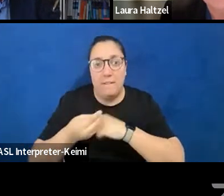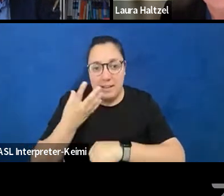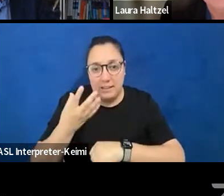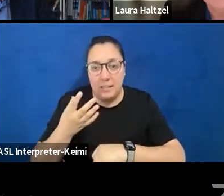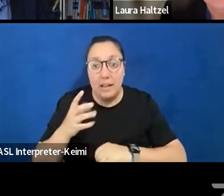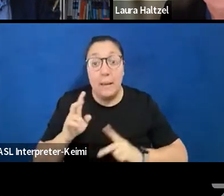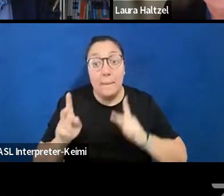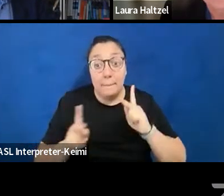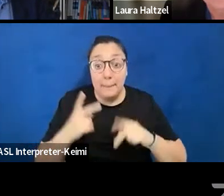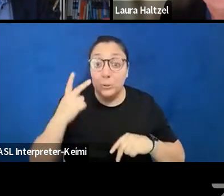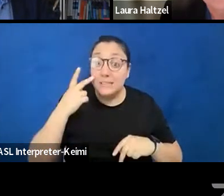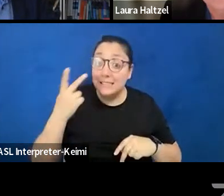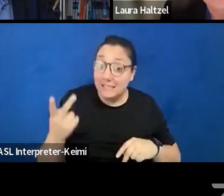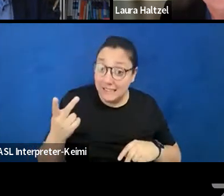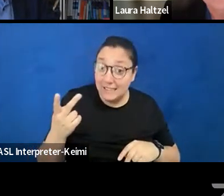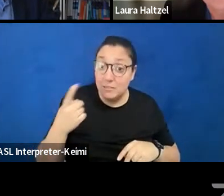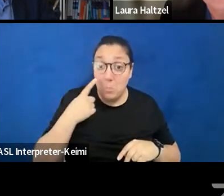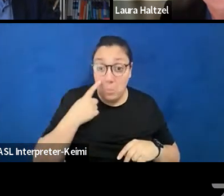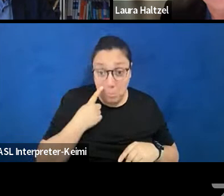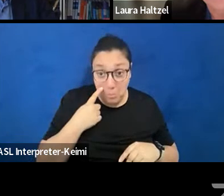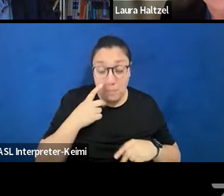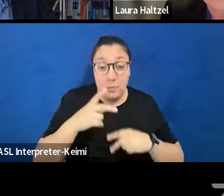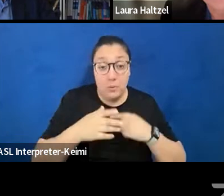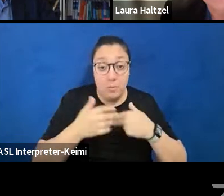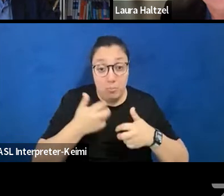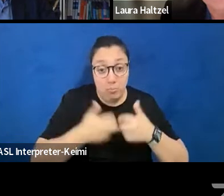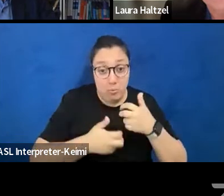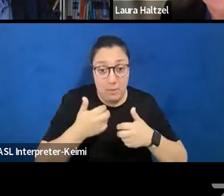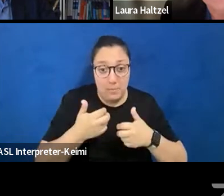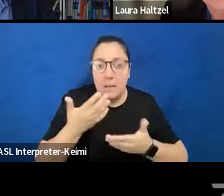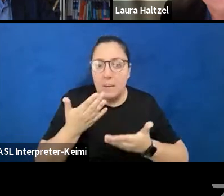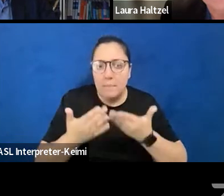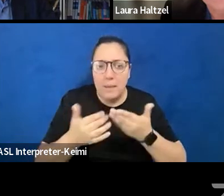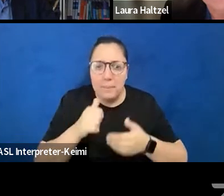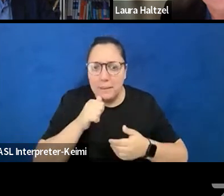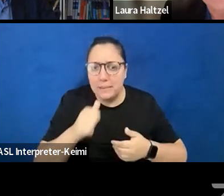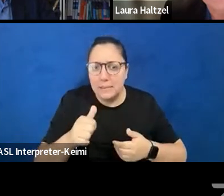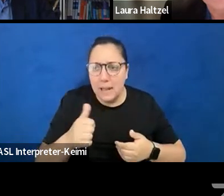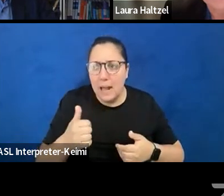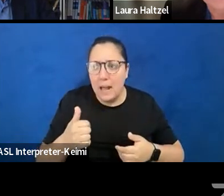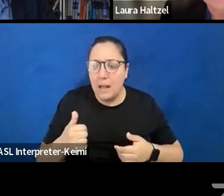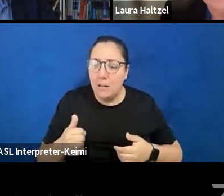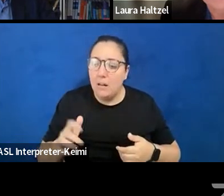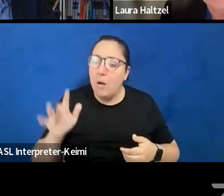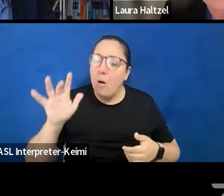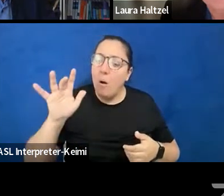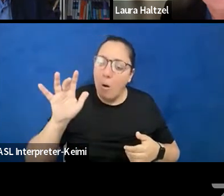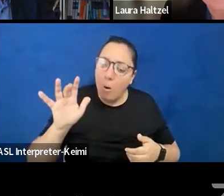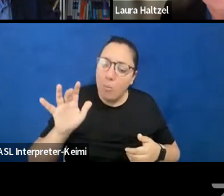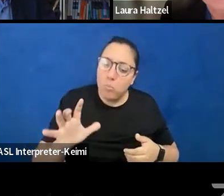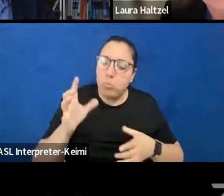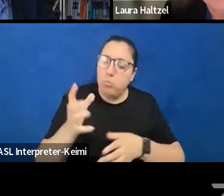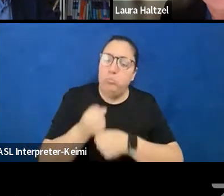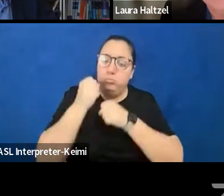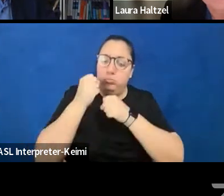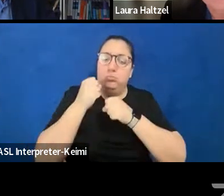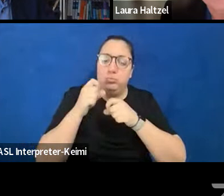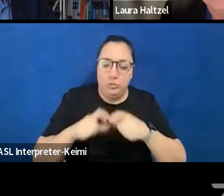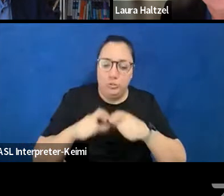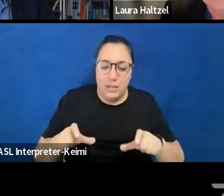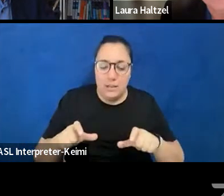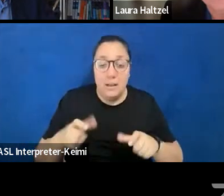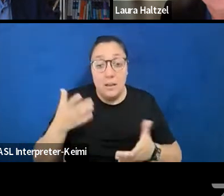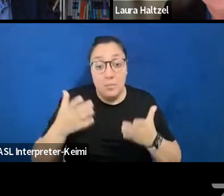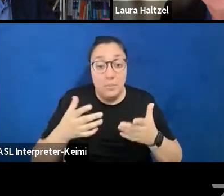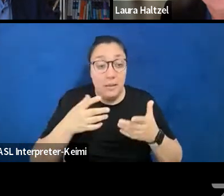see the problems that result, even if it's not, push your check is cut. It's not that. It's that there are delays,